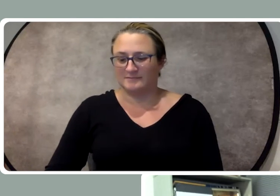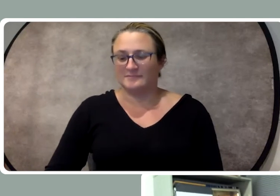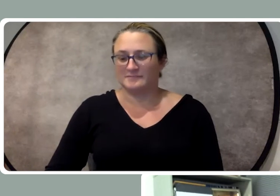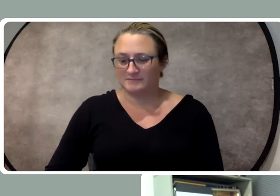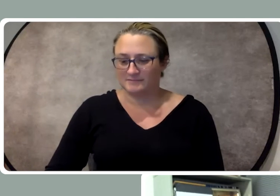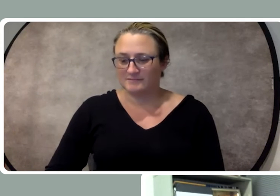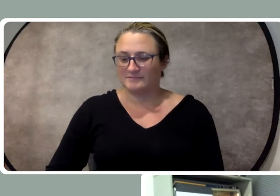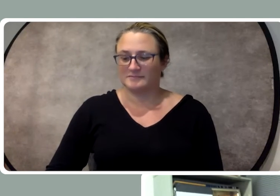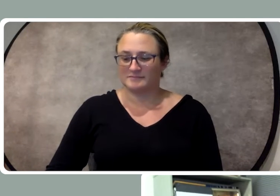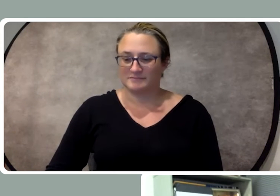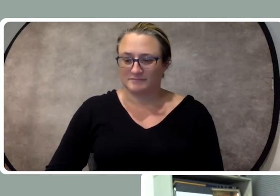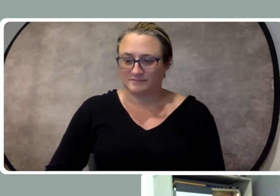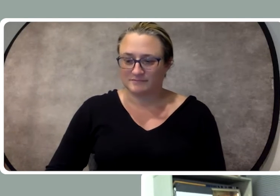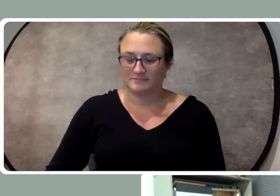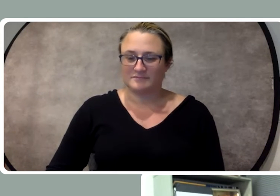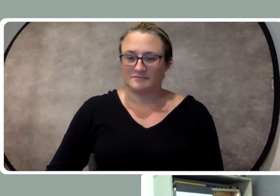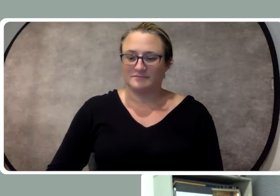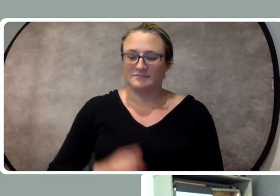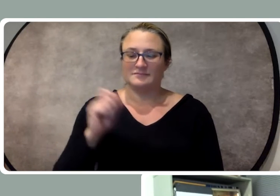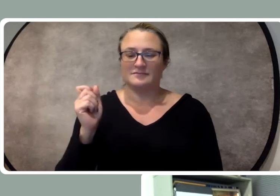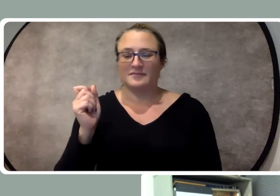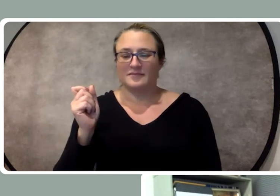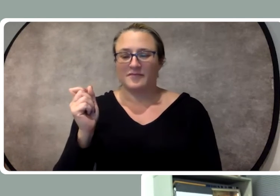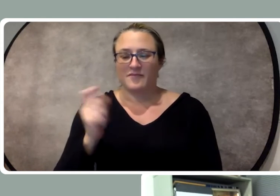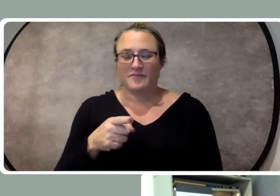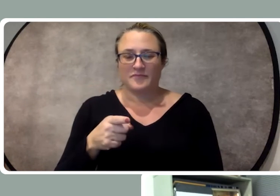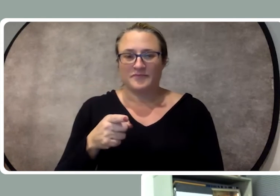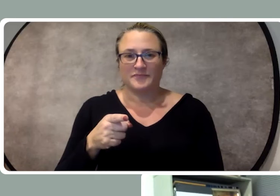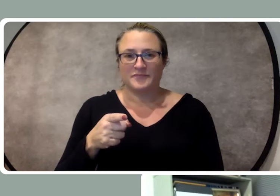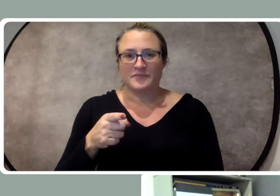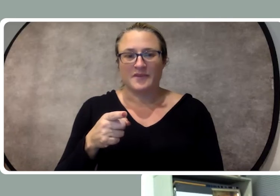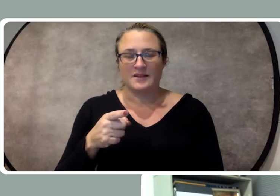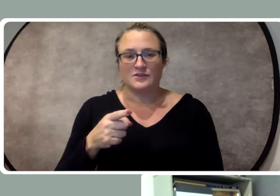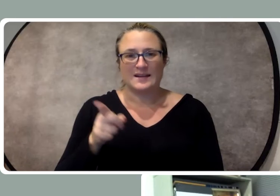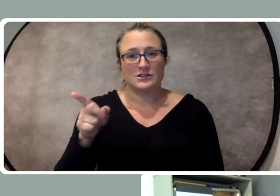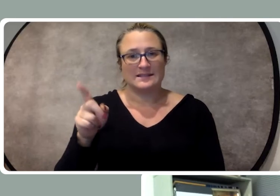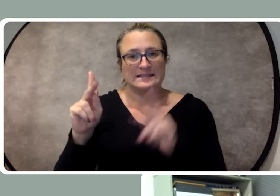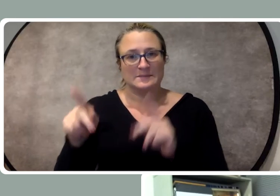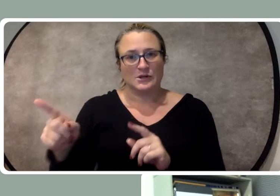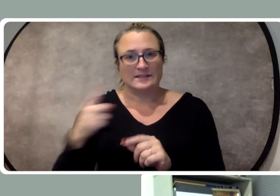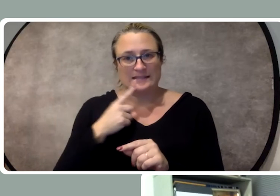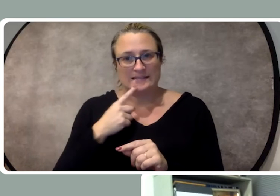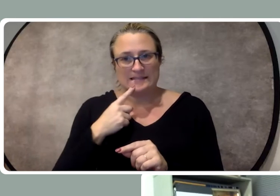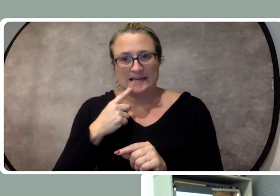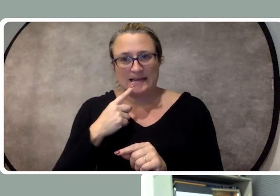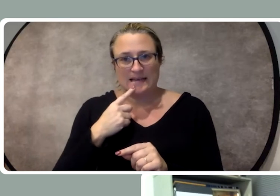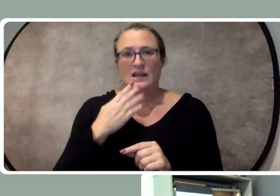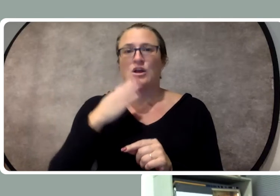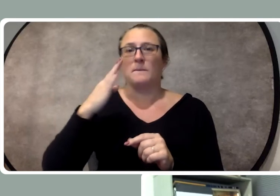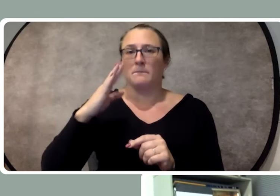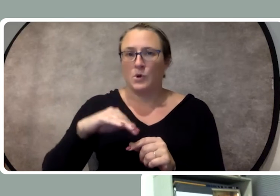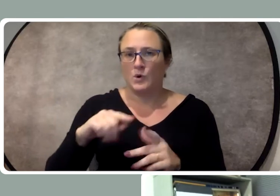next question is from someone who says they had a poor initial response